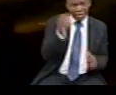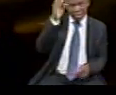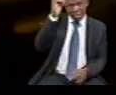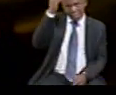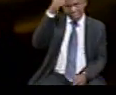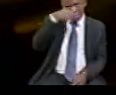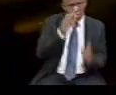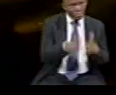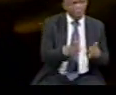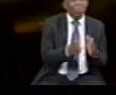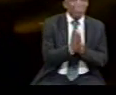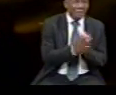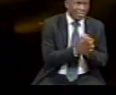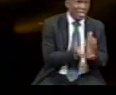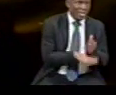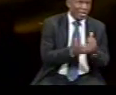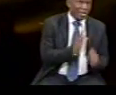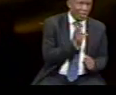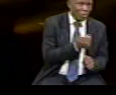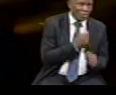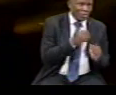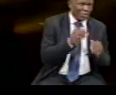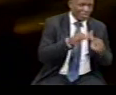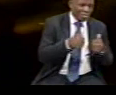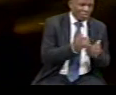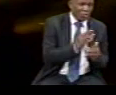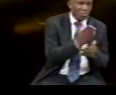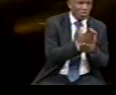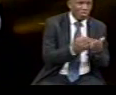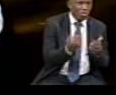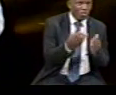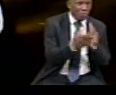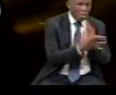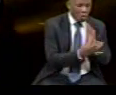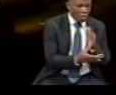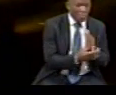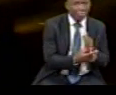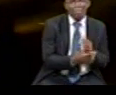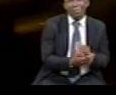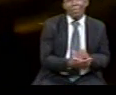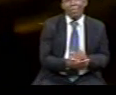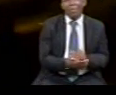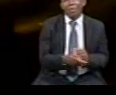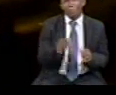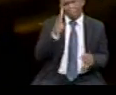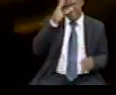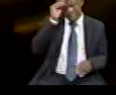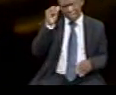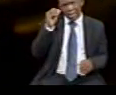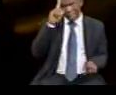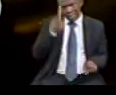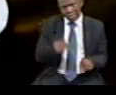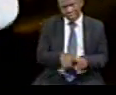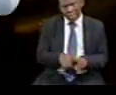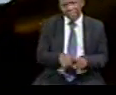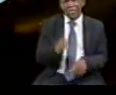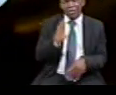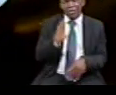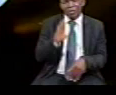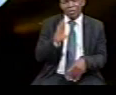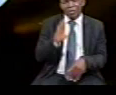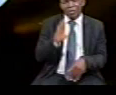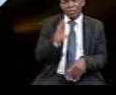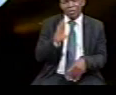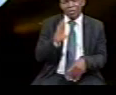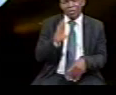said, no, we can't give unto you, because if we give to you, it will not be enough. Brothers and sisters, men and brethren, the church is not only constituted